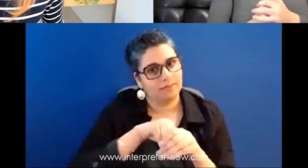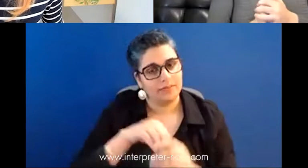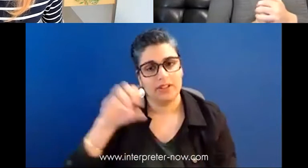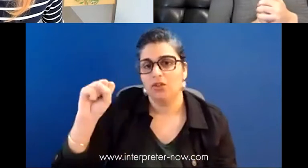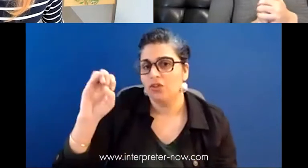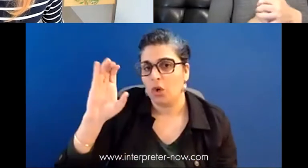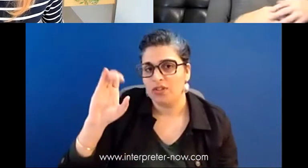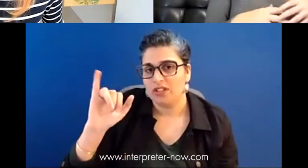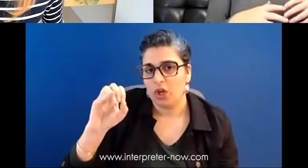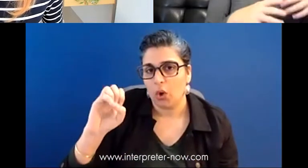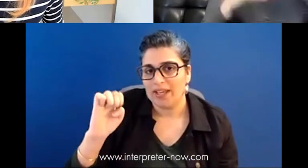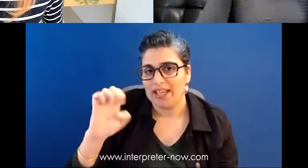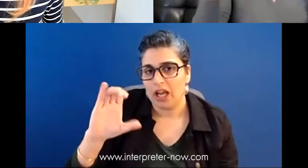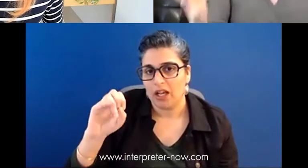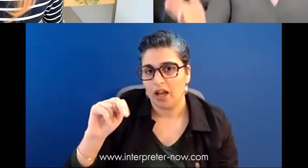diversity,